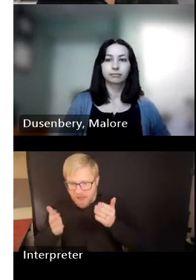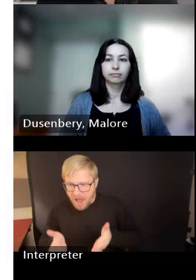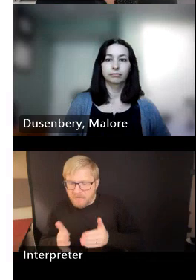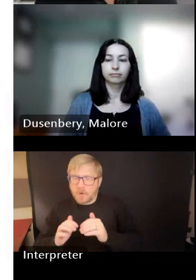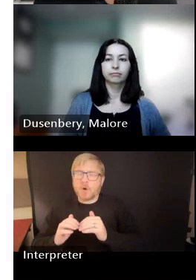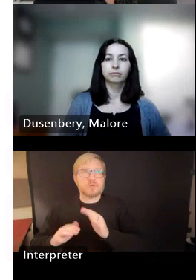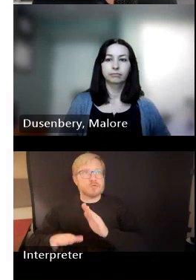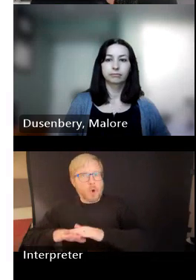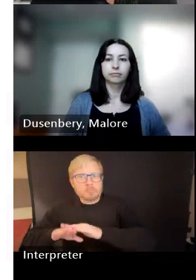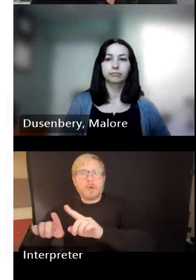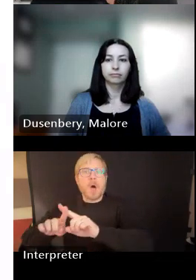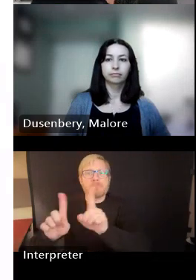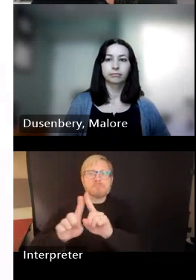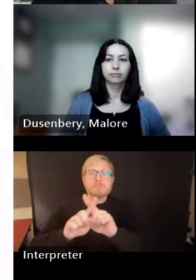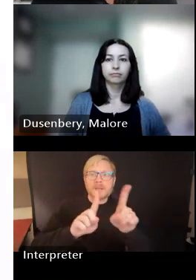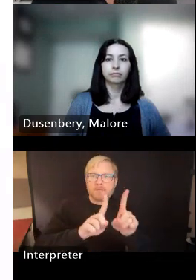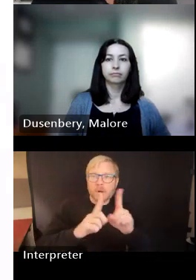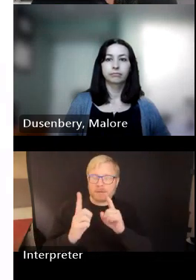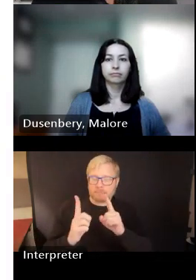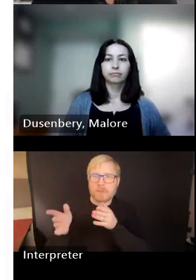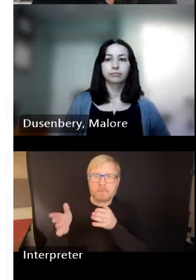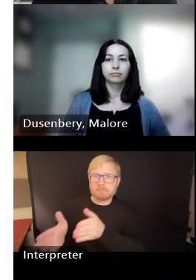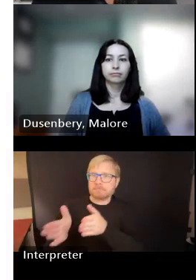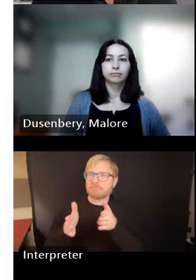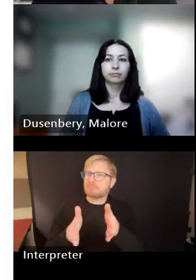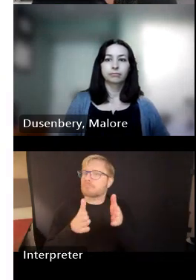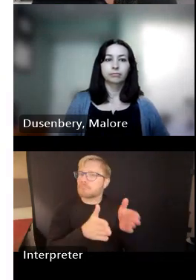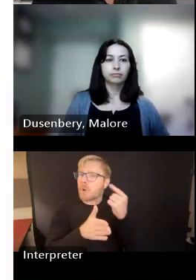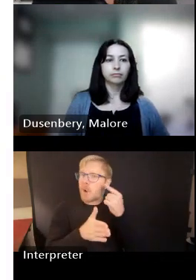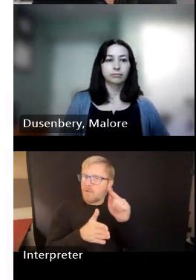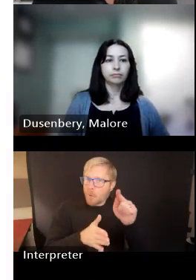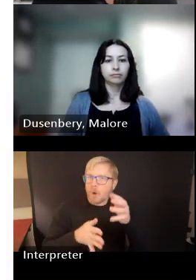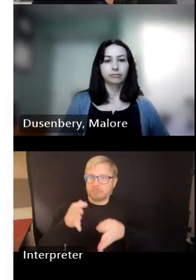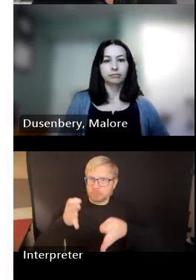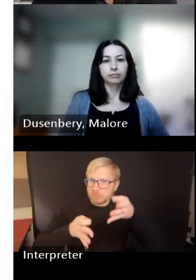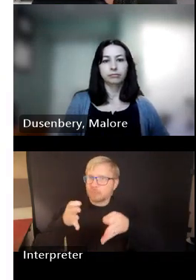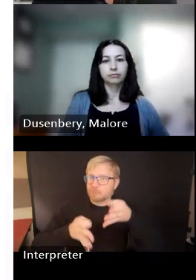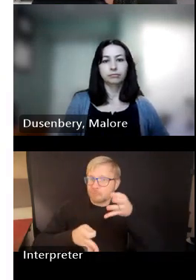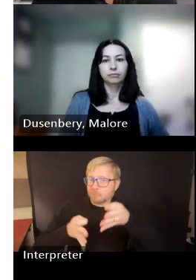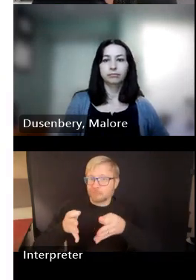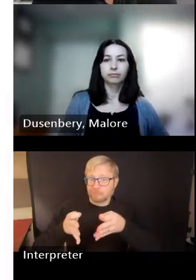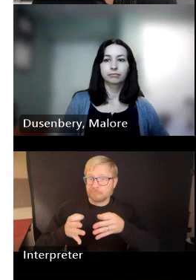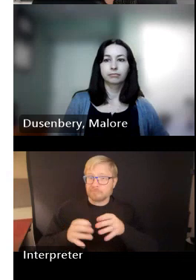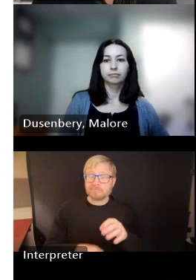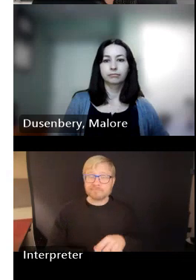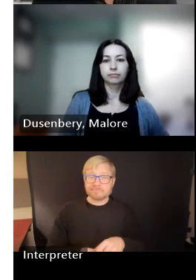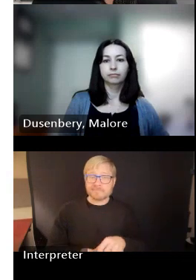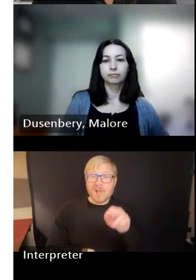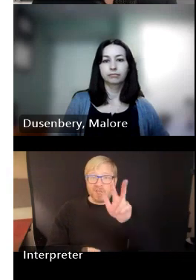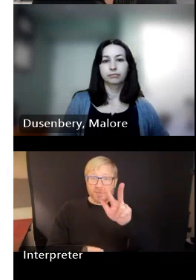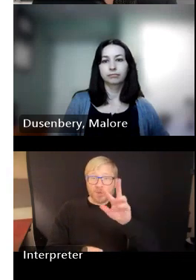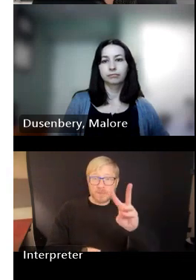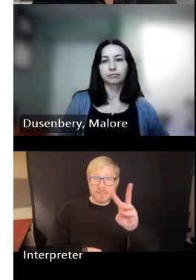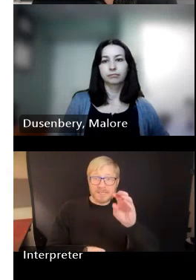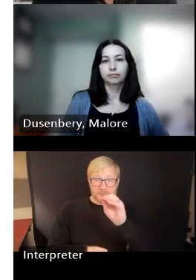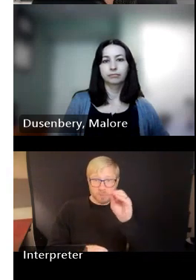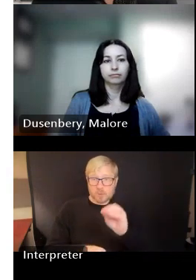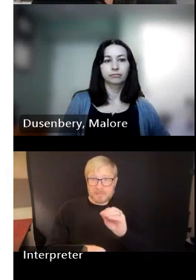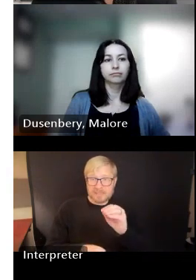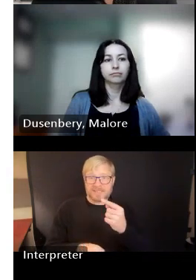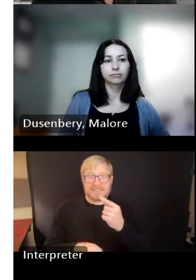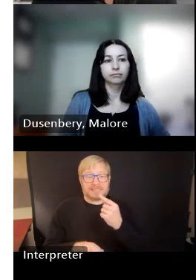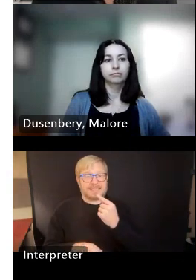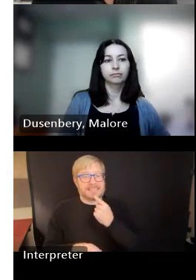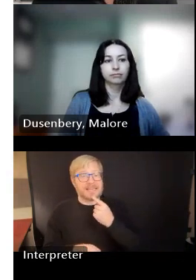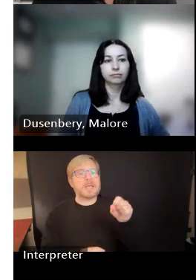or other approaches or not. And then 36% said, yeah, maybe, but there was qualification, and you can